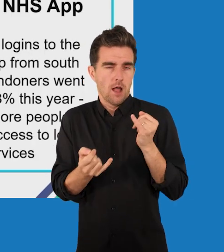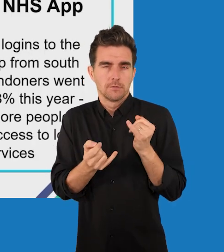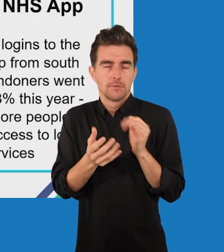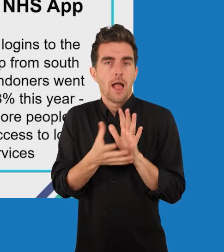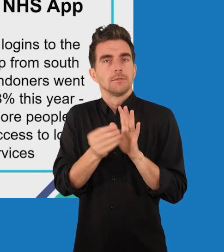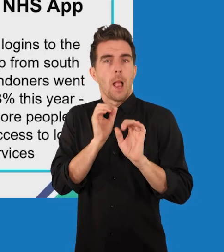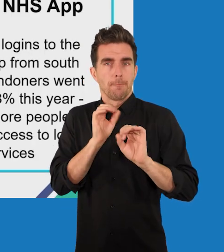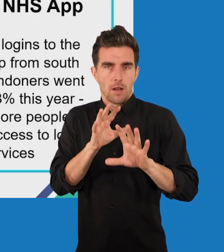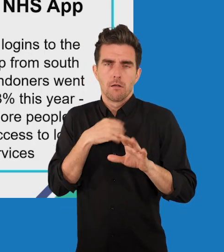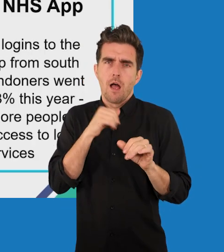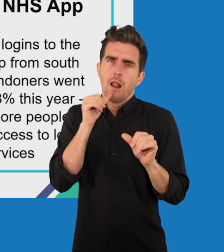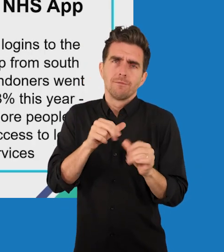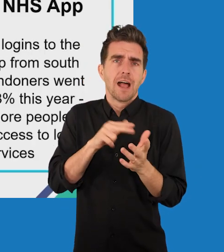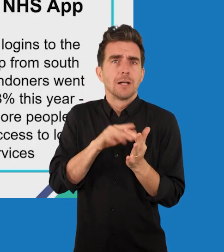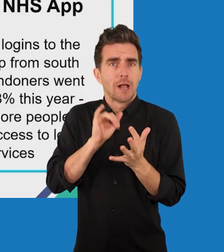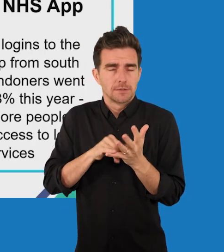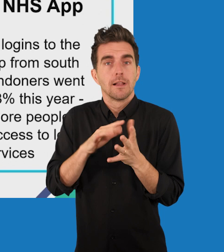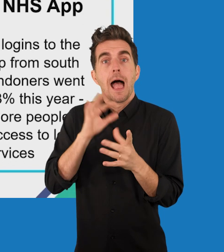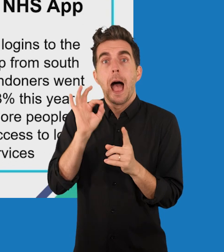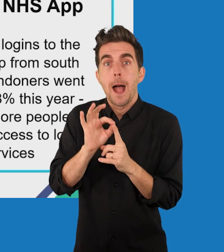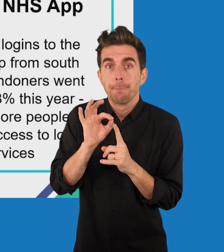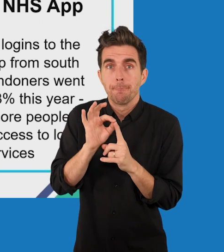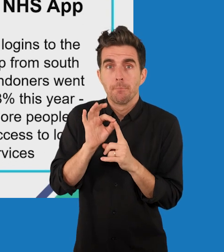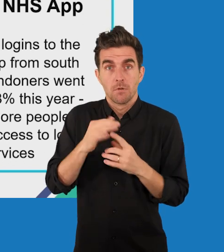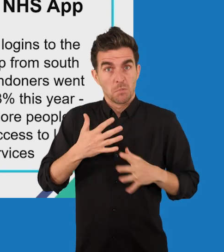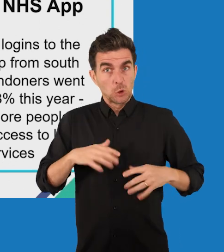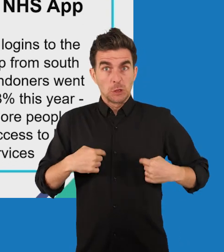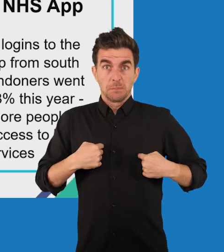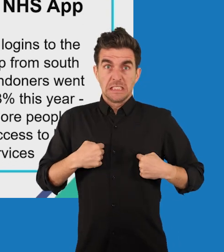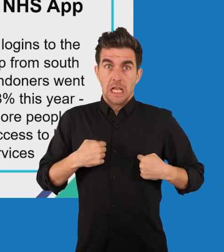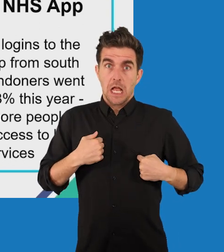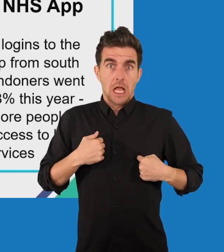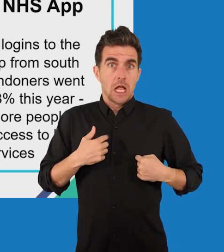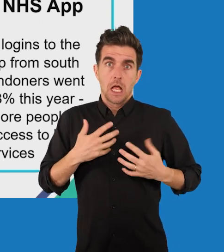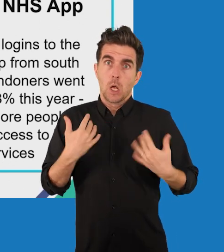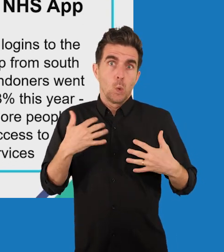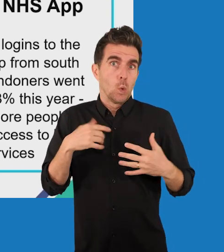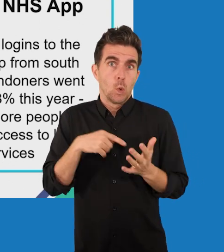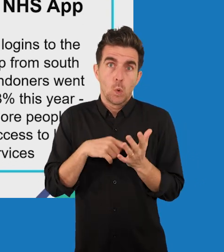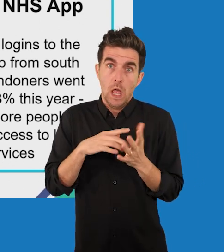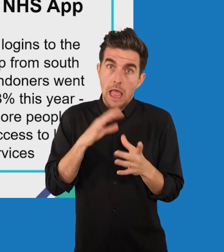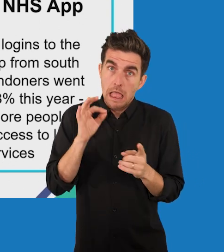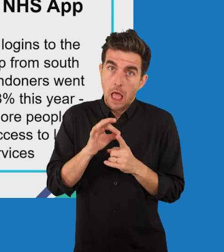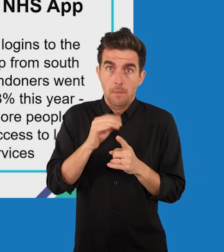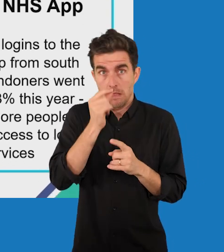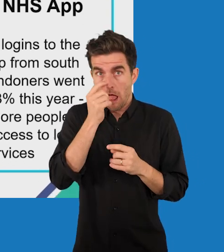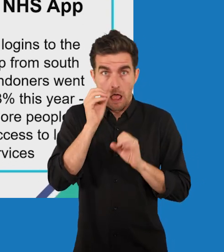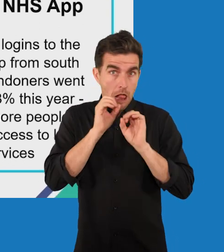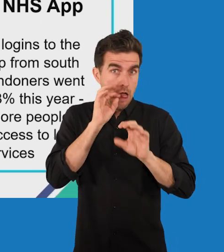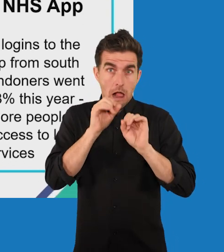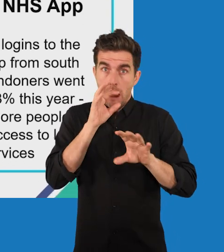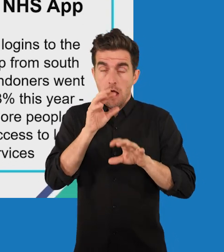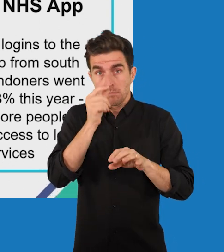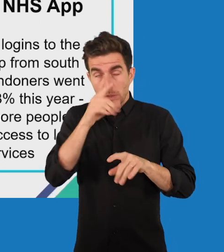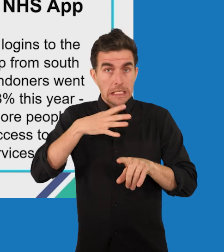And my final example, which I actually love the NHS app, that is maybe just me, but it can do much more than tell you